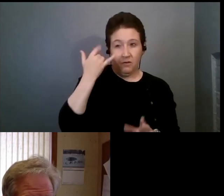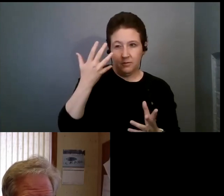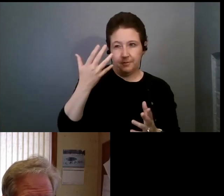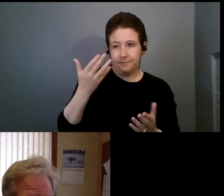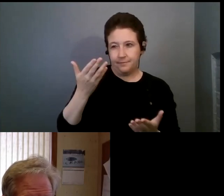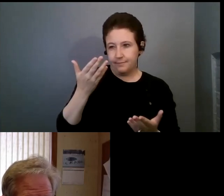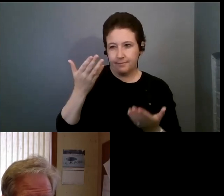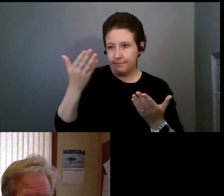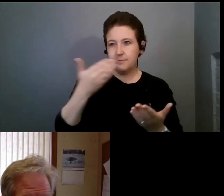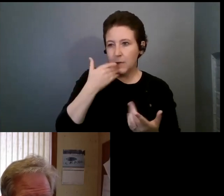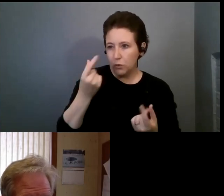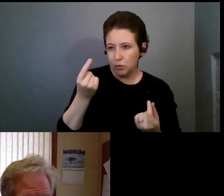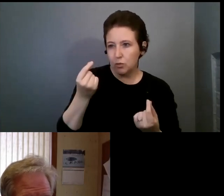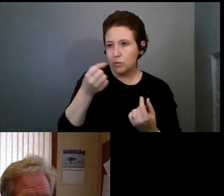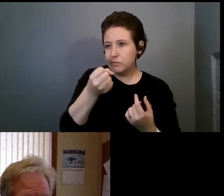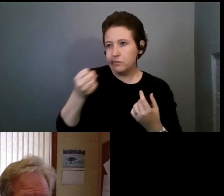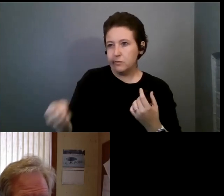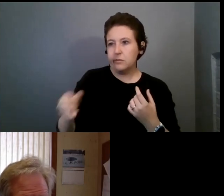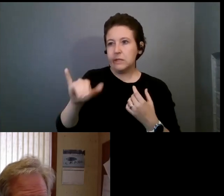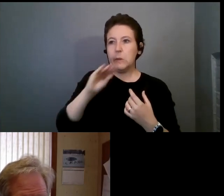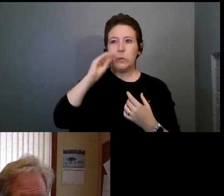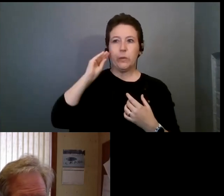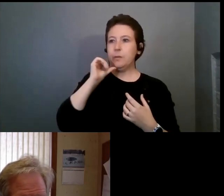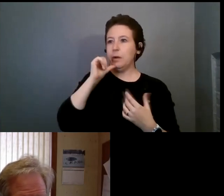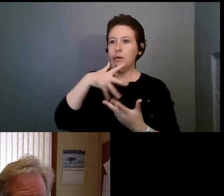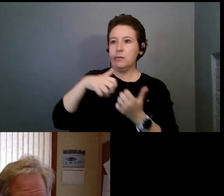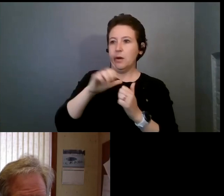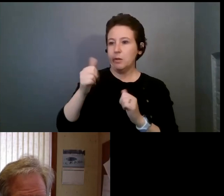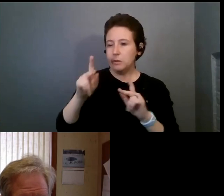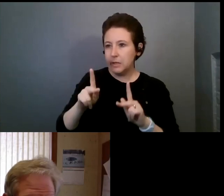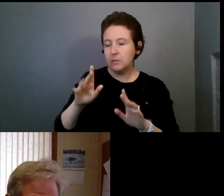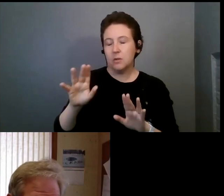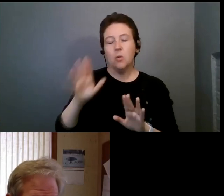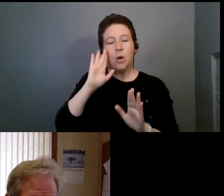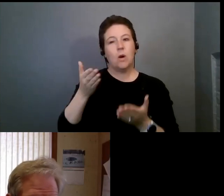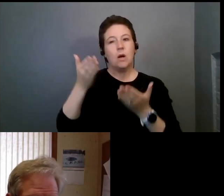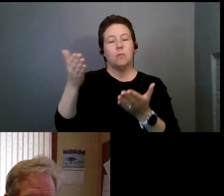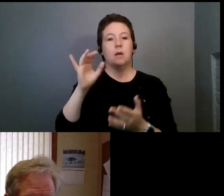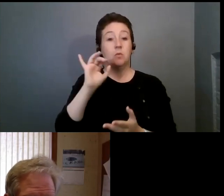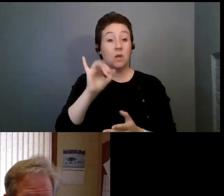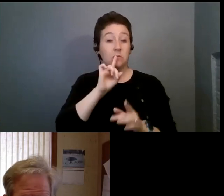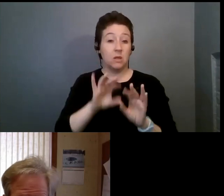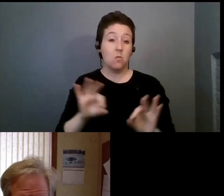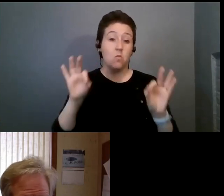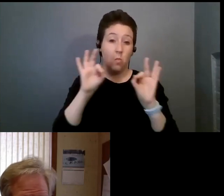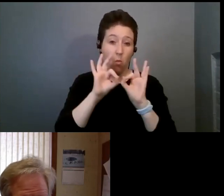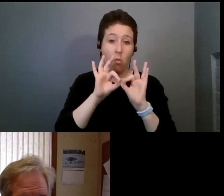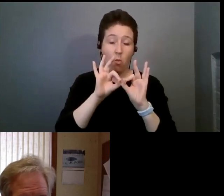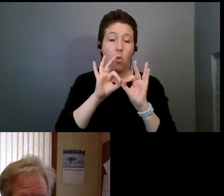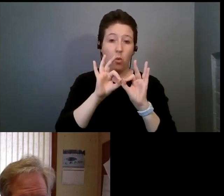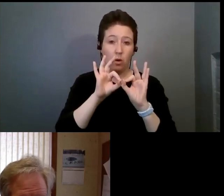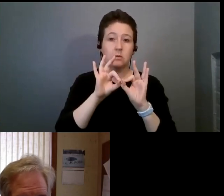is required, that they'll recommend that as well. And so this is a very important part of what